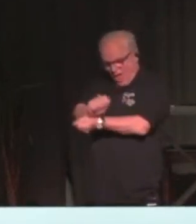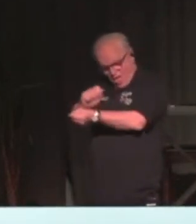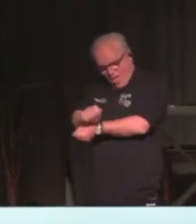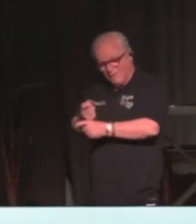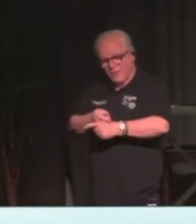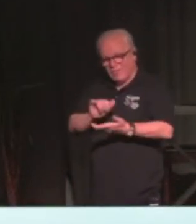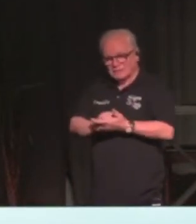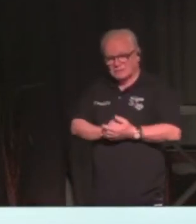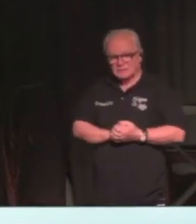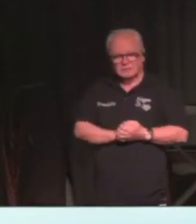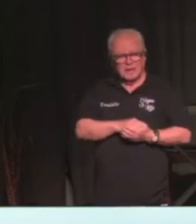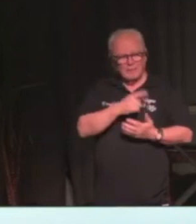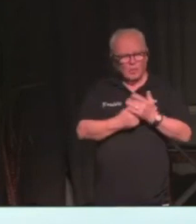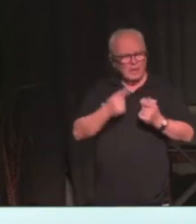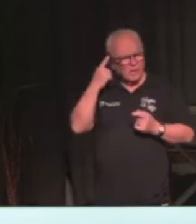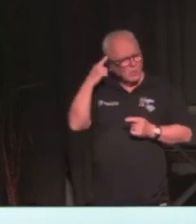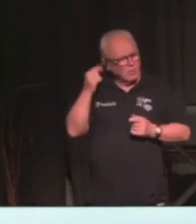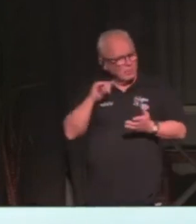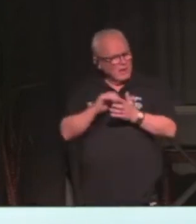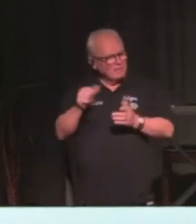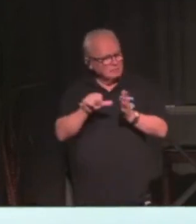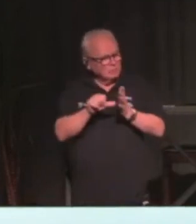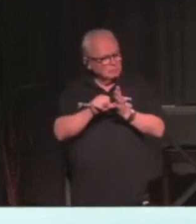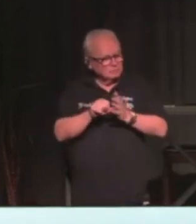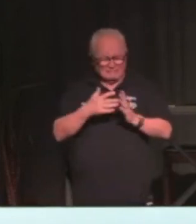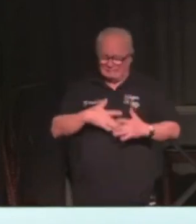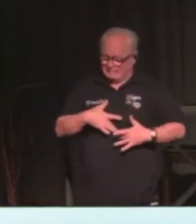right? Am I the only one in here that has that problem?